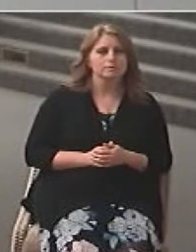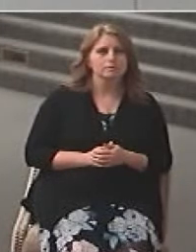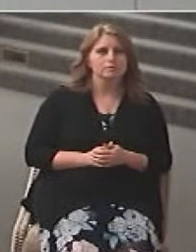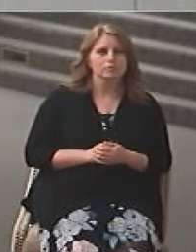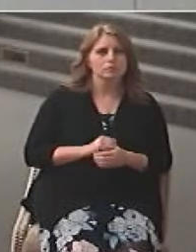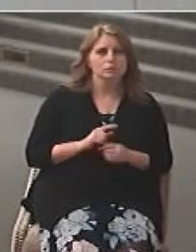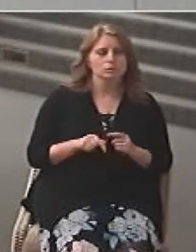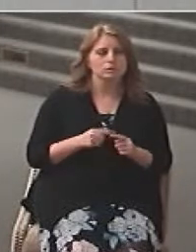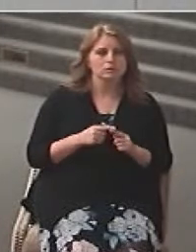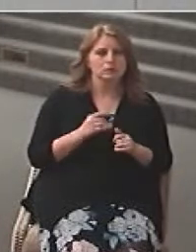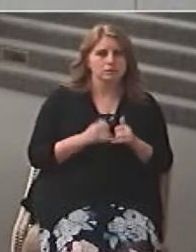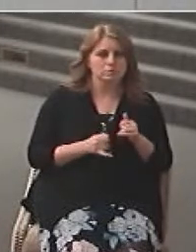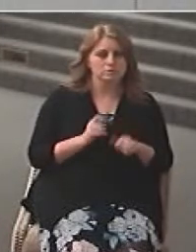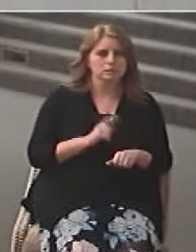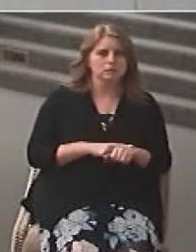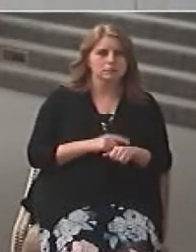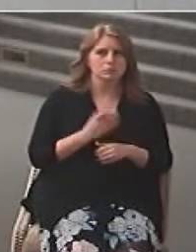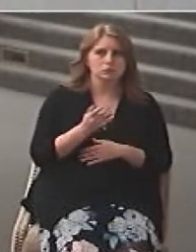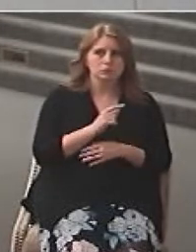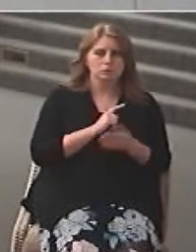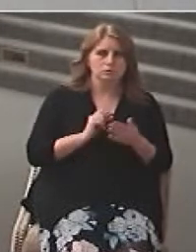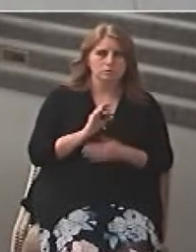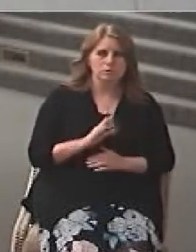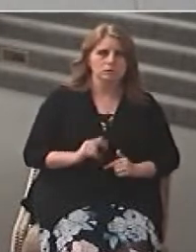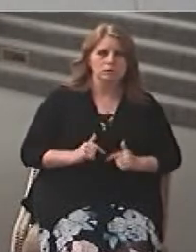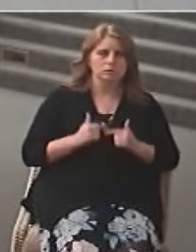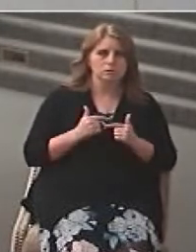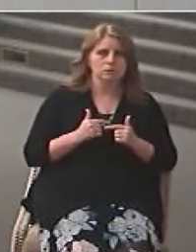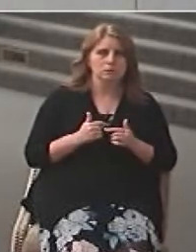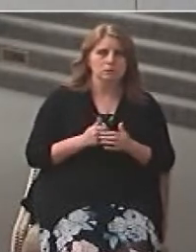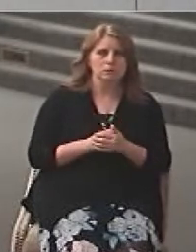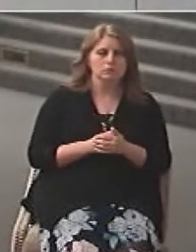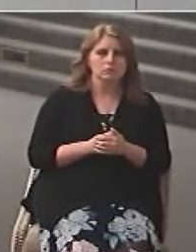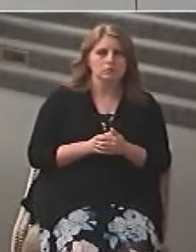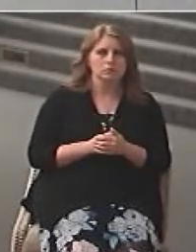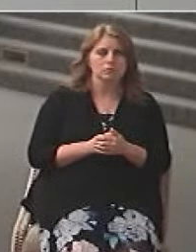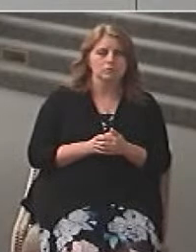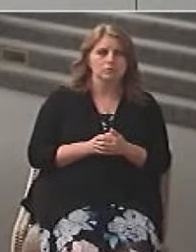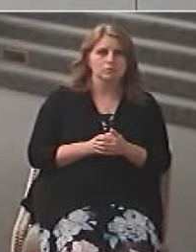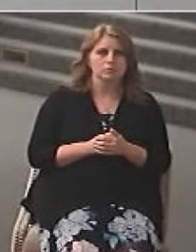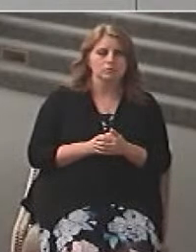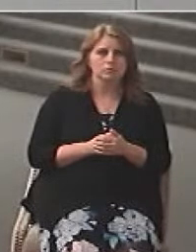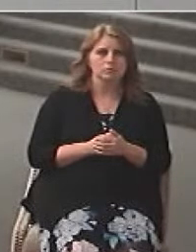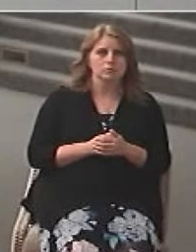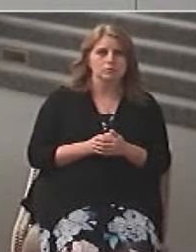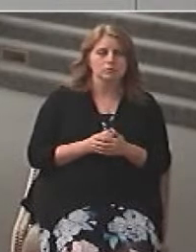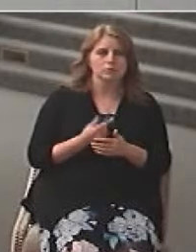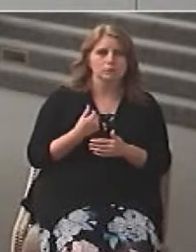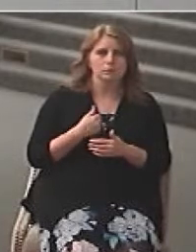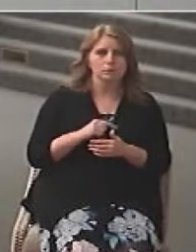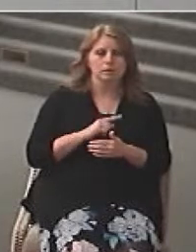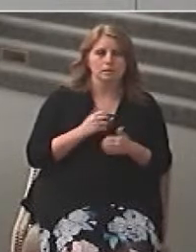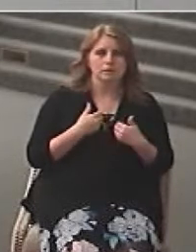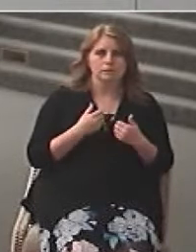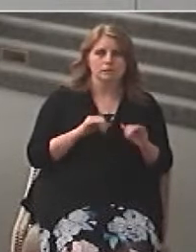When's the last time Christ was Lord of your life? Wesley, if you come this evening, if you'd have heads bowed and eyes closed